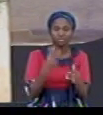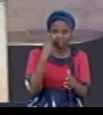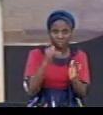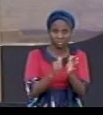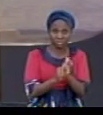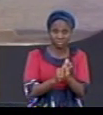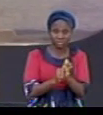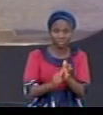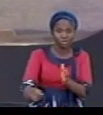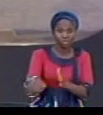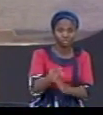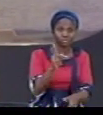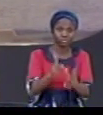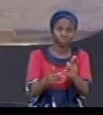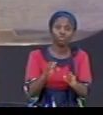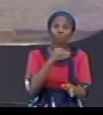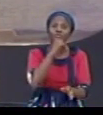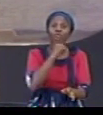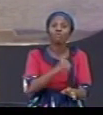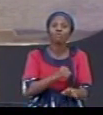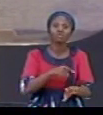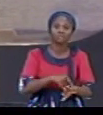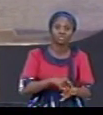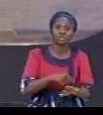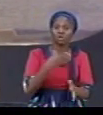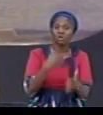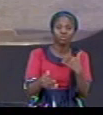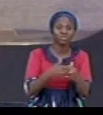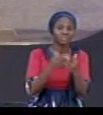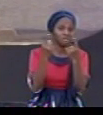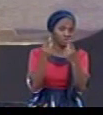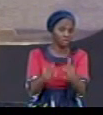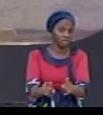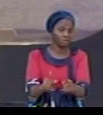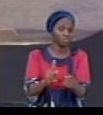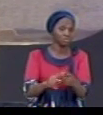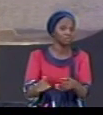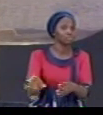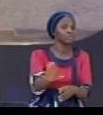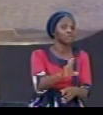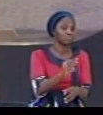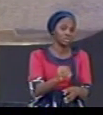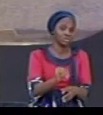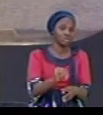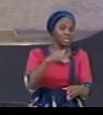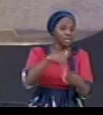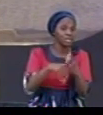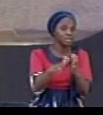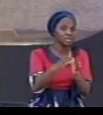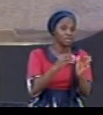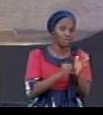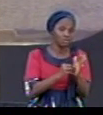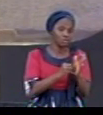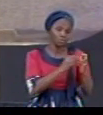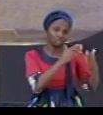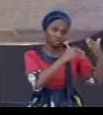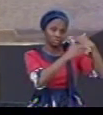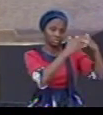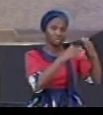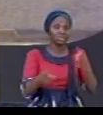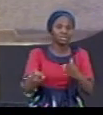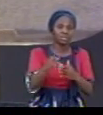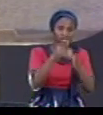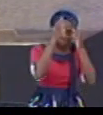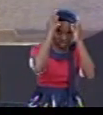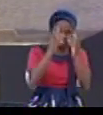of old, whatever came upon them in their own generation, they said, all